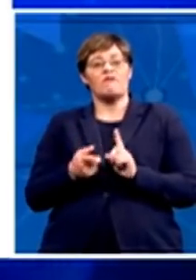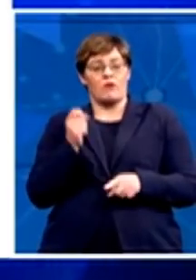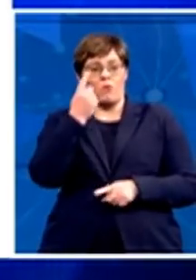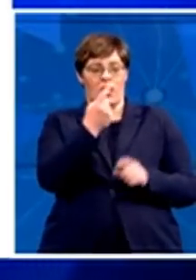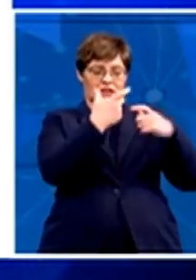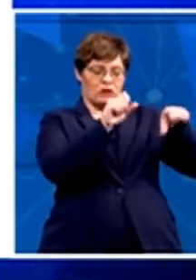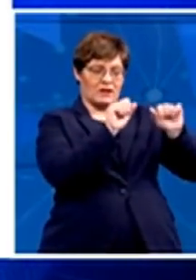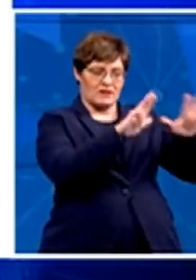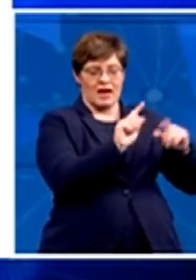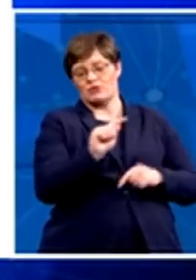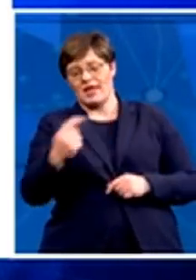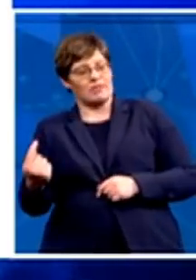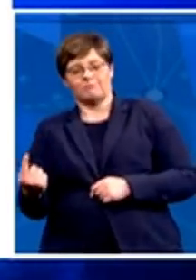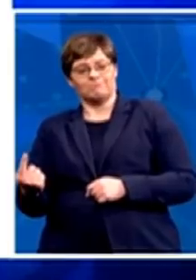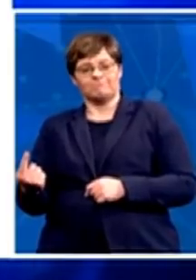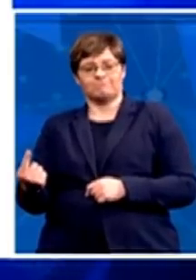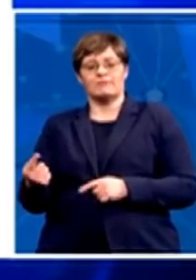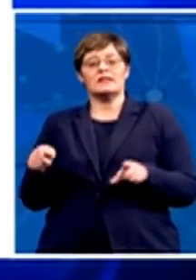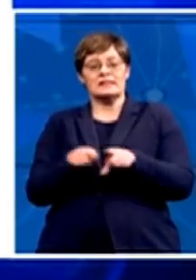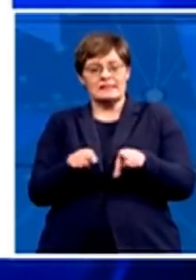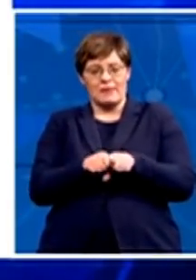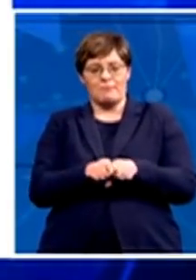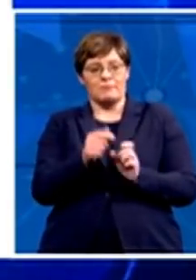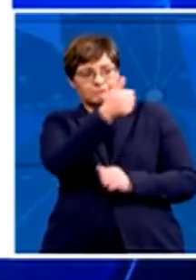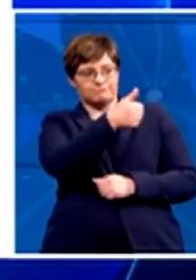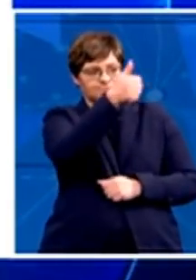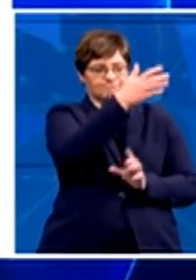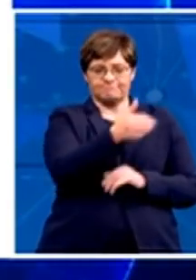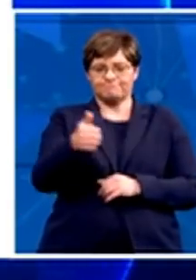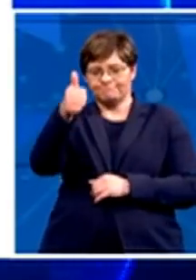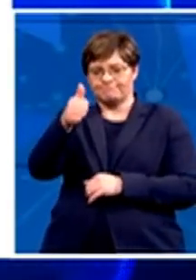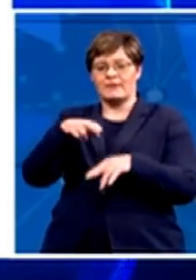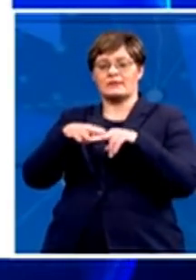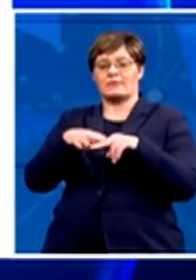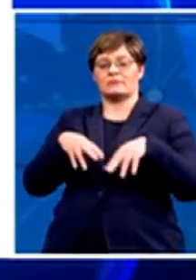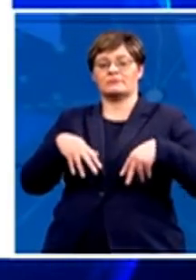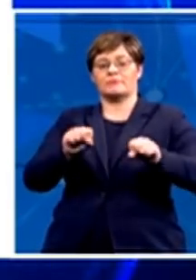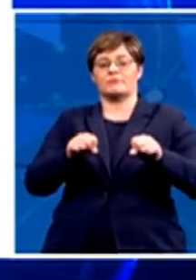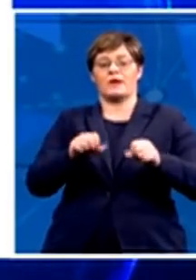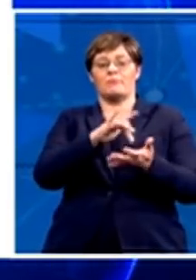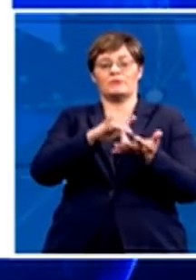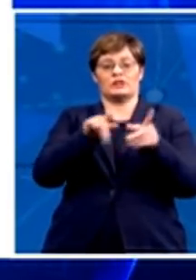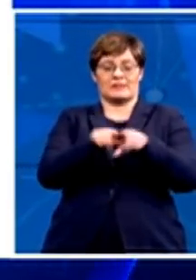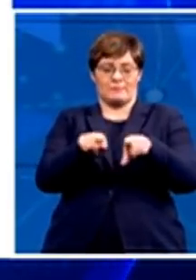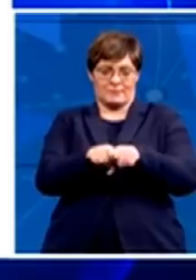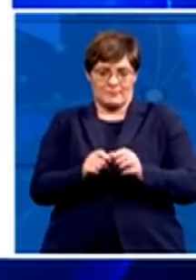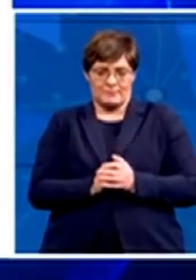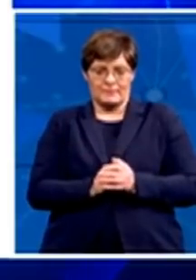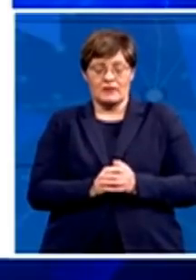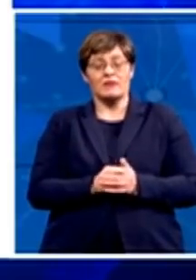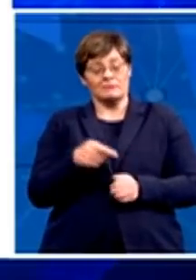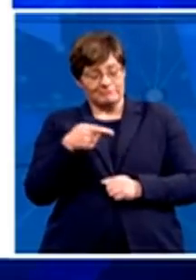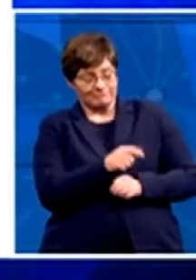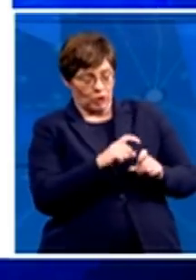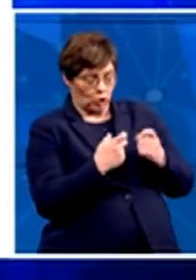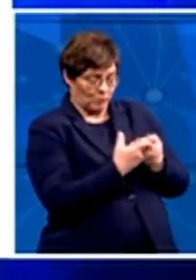from different heads who may occupy the same position. Thus, it's left to the committee to determine, with due regard to the